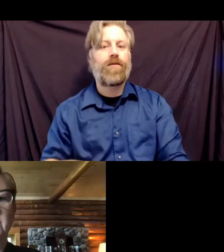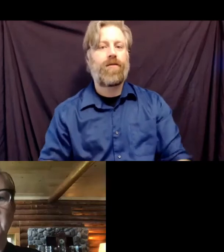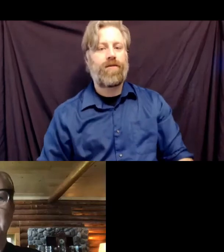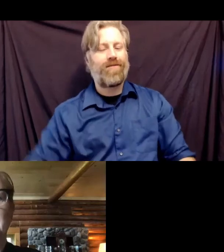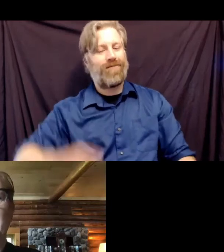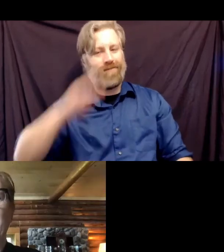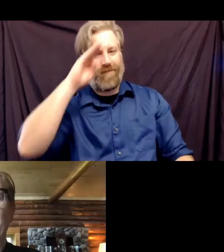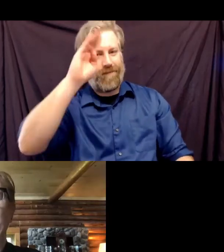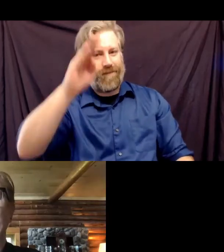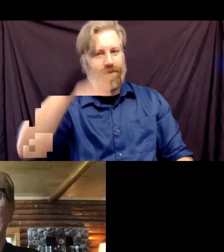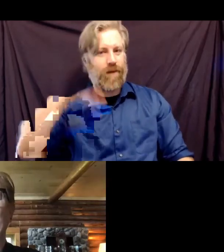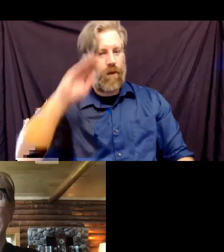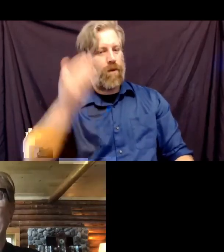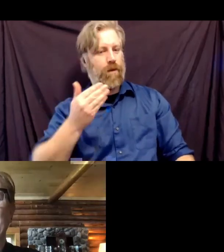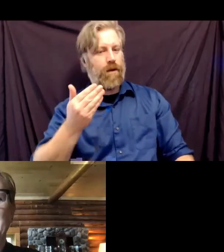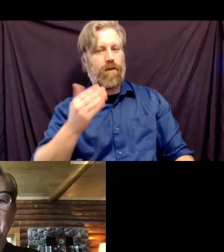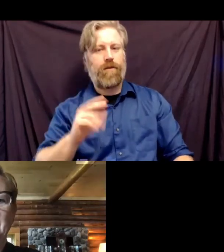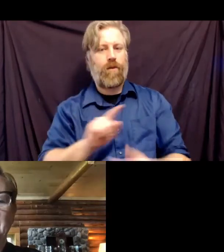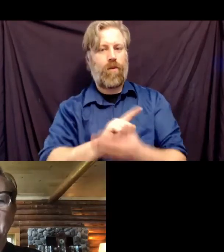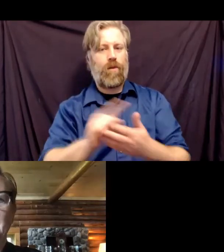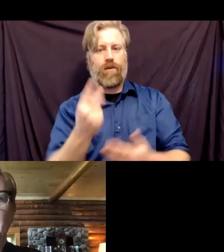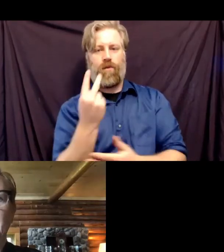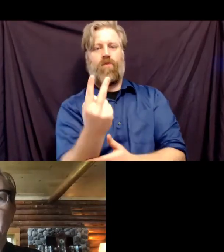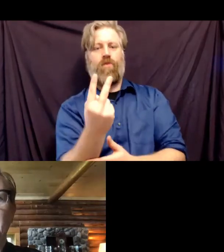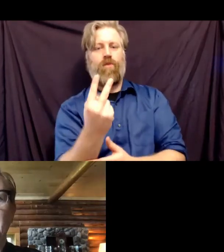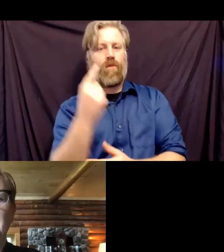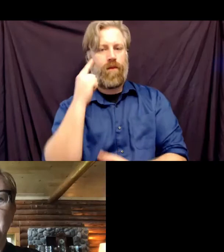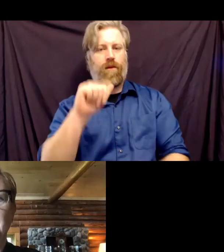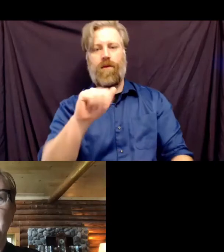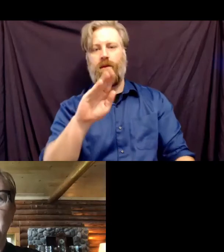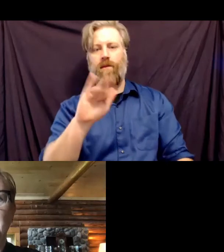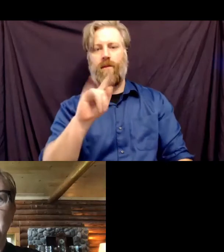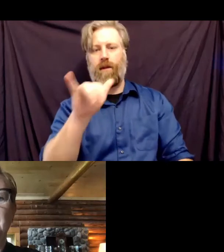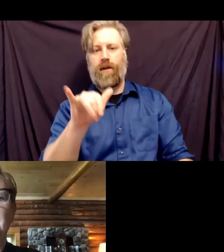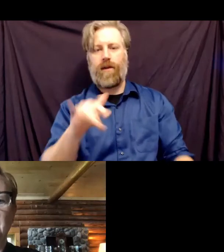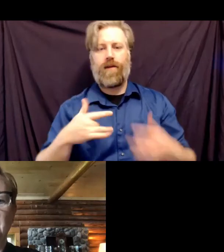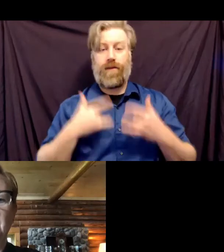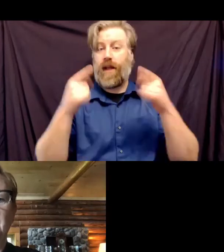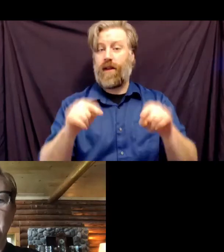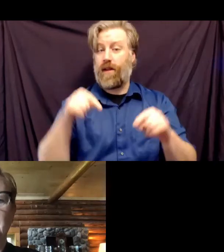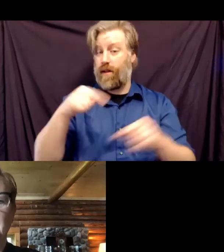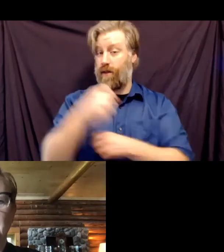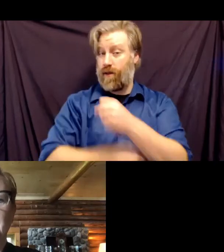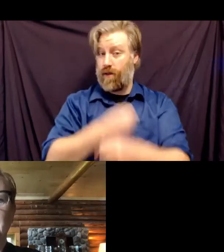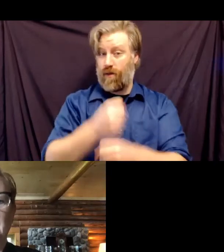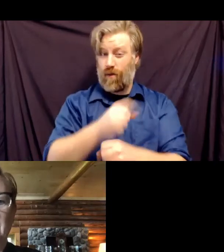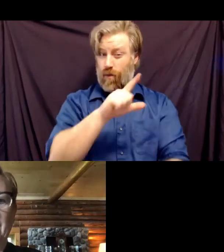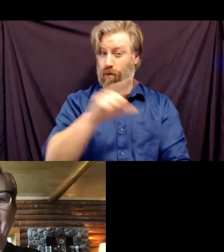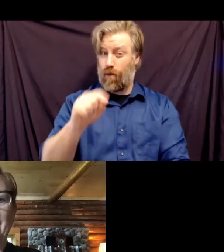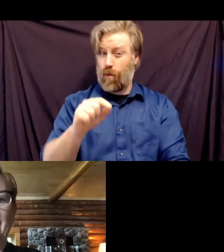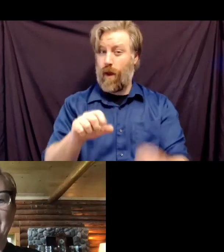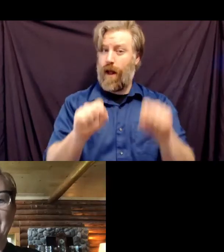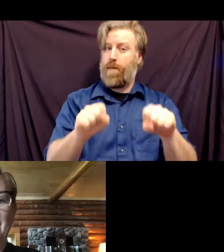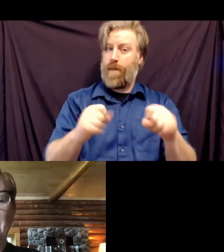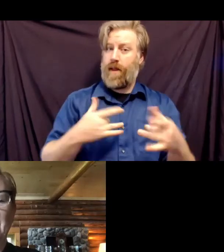Hello, and welcome to week 2 of the Ability event. This year's 2020 Ability event, week 2, is